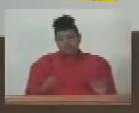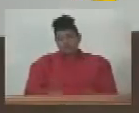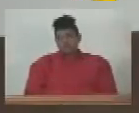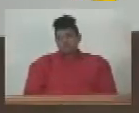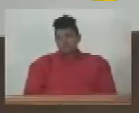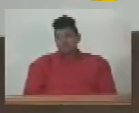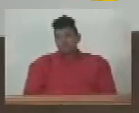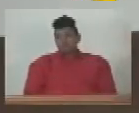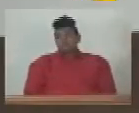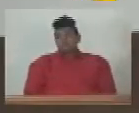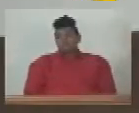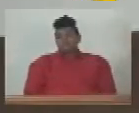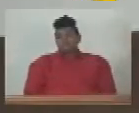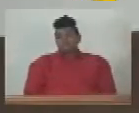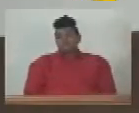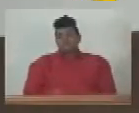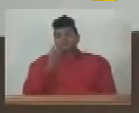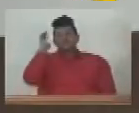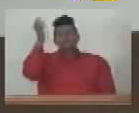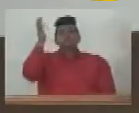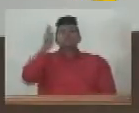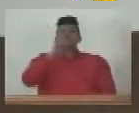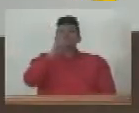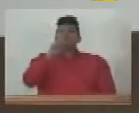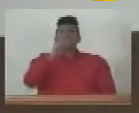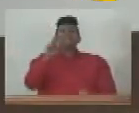Mr. Speaker, it is natural,